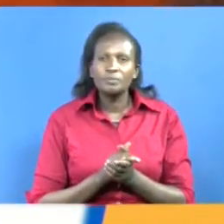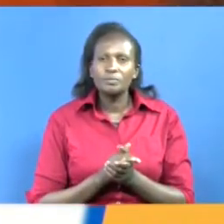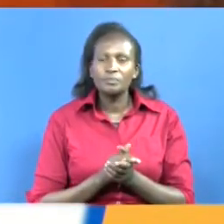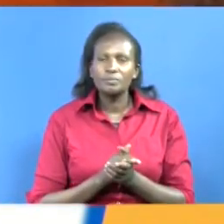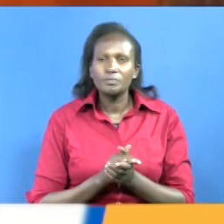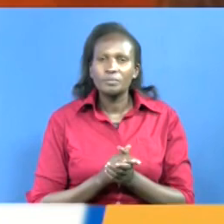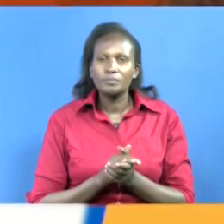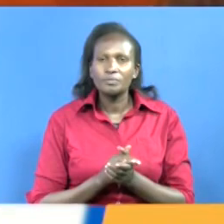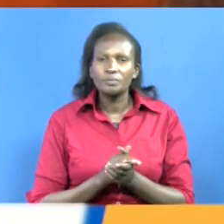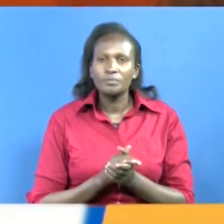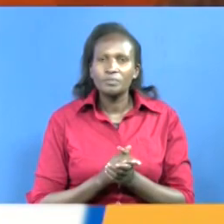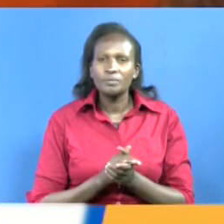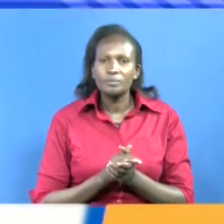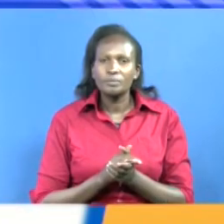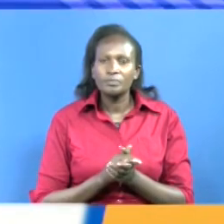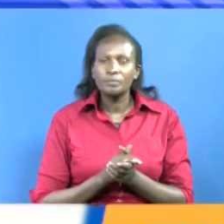the ministry has provided 5 armed security officers, policemen, that will be guarding the school.